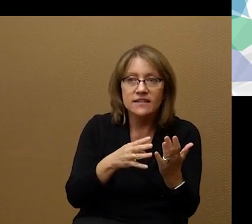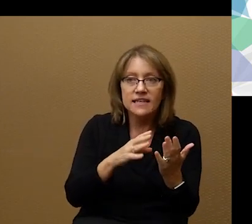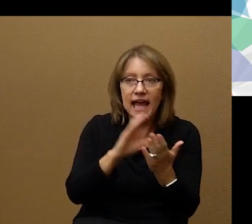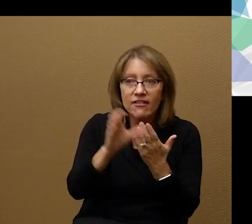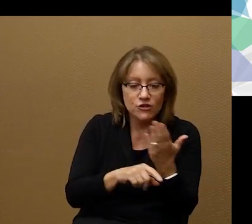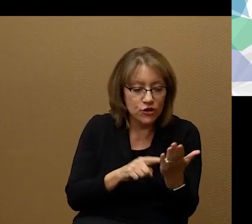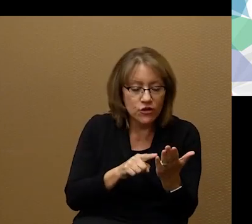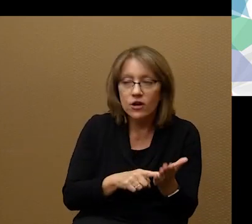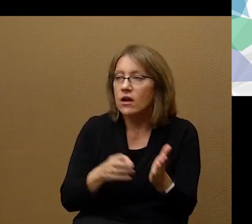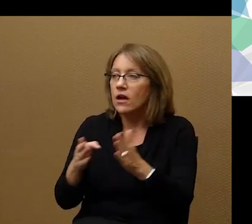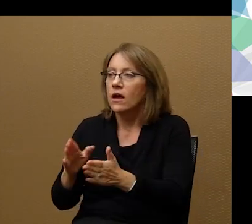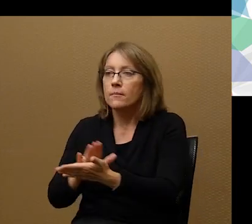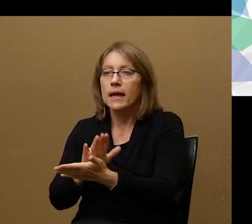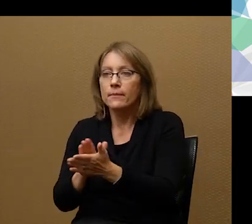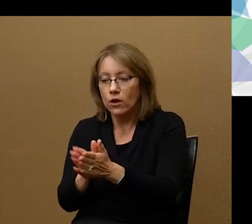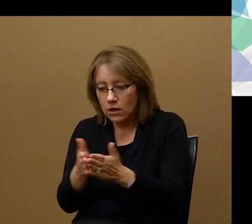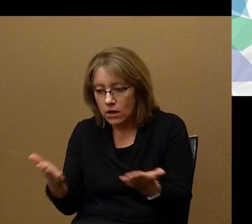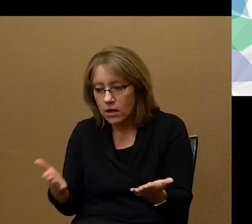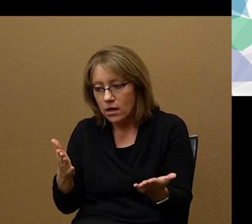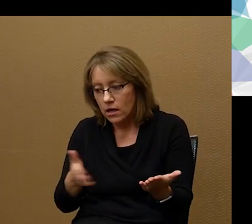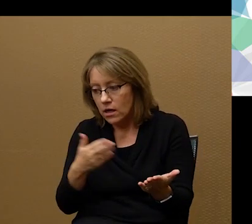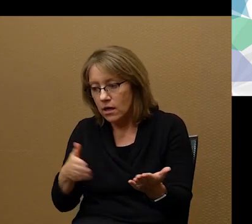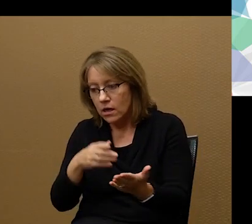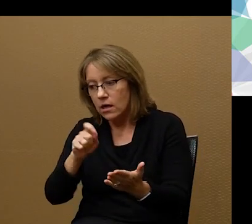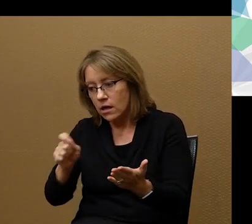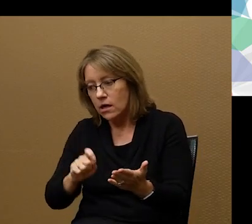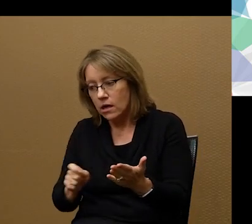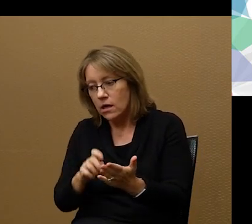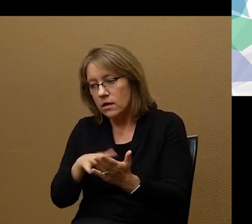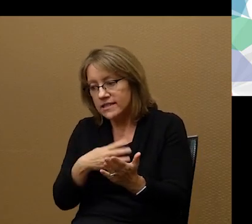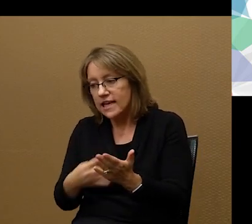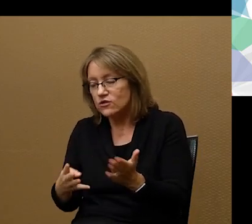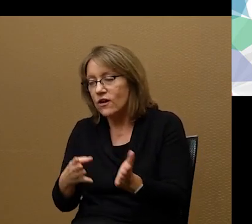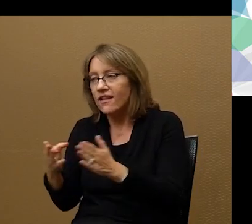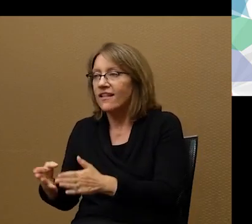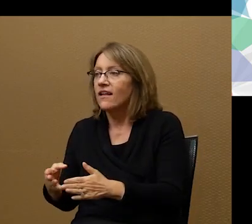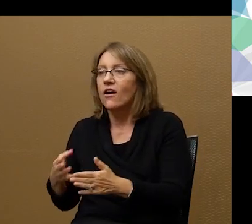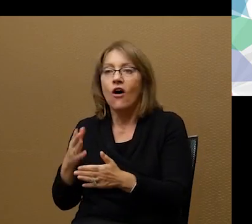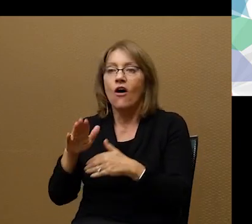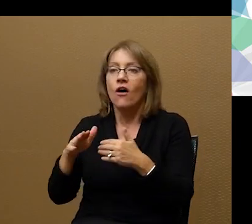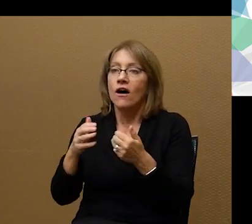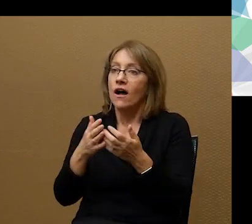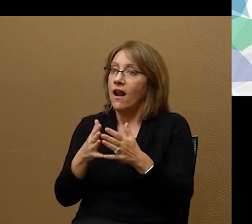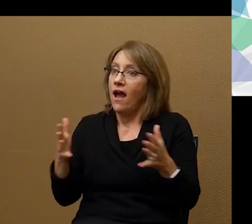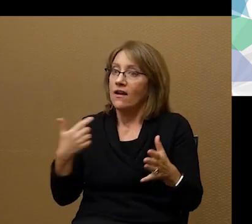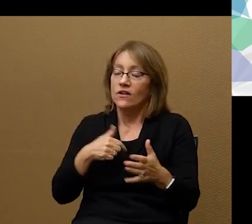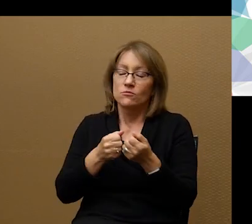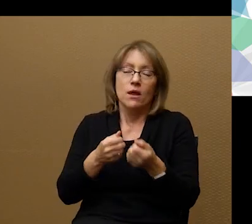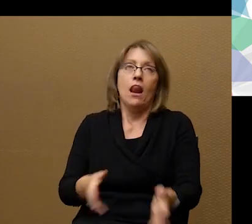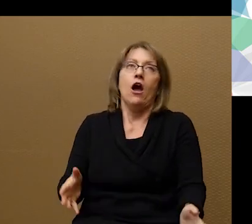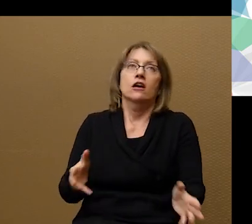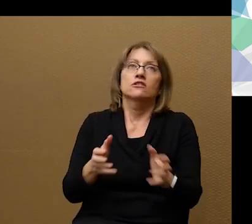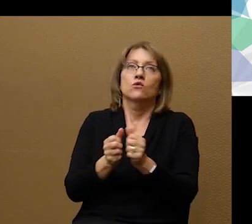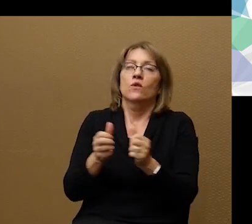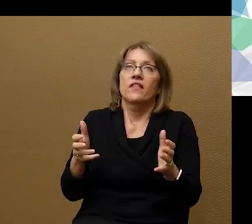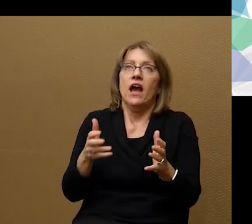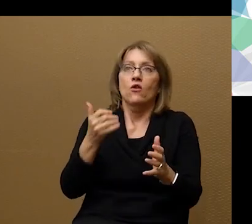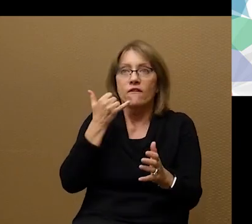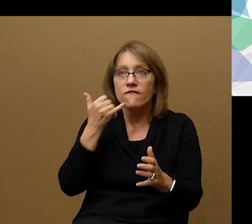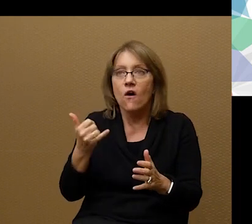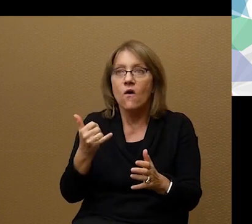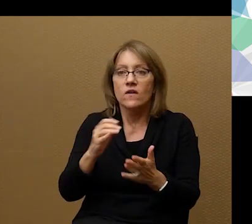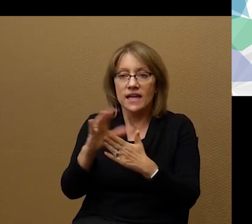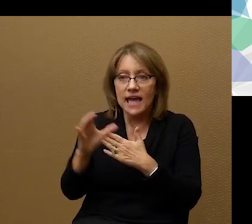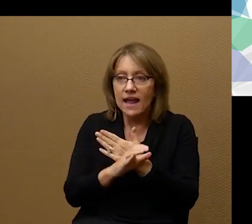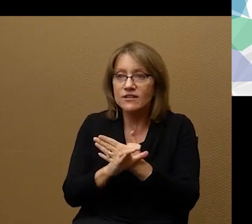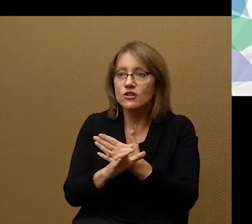of how we function. I know a lot of us would be lost without our planners or lost without our phones or our